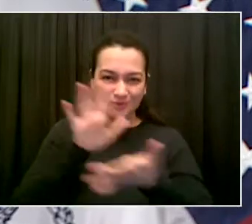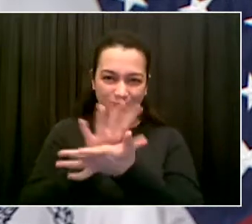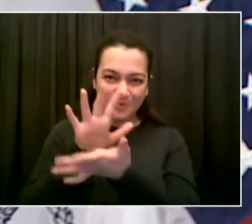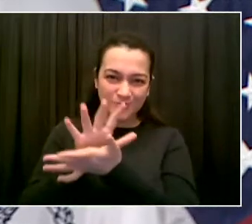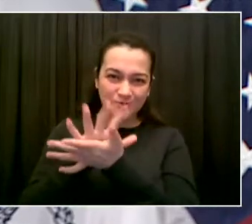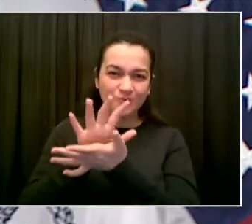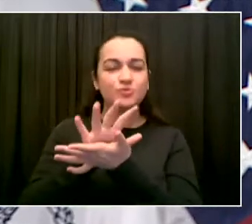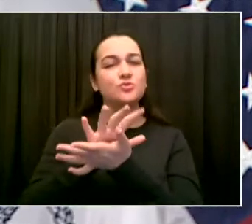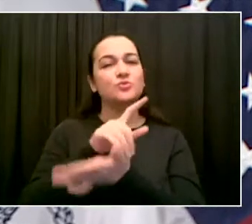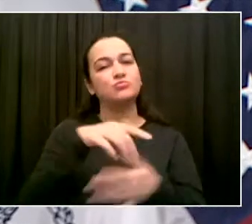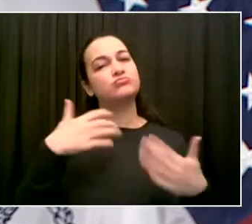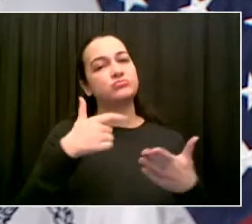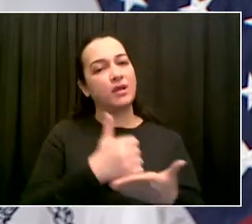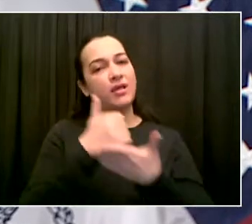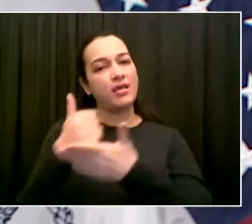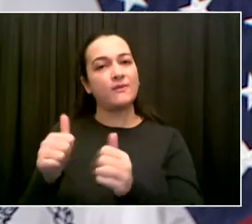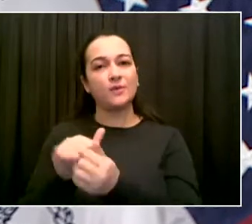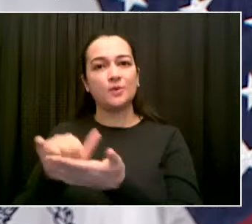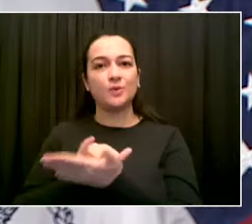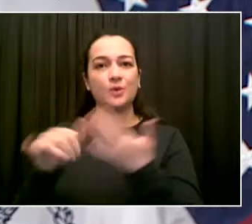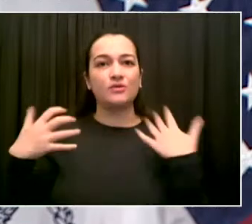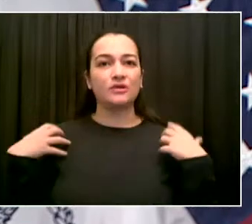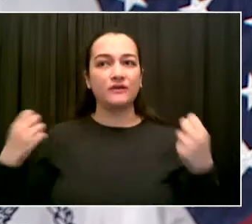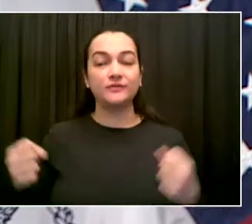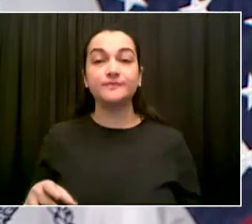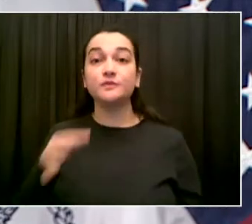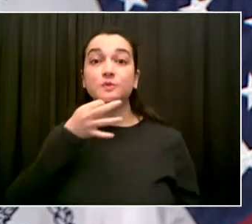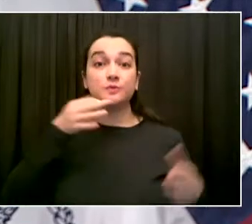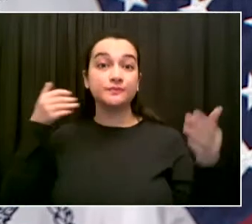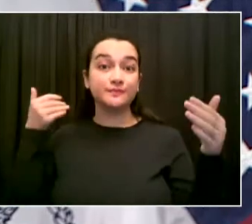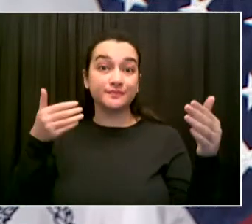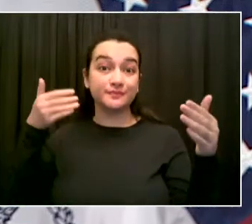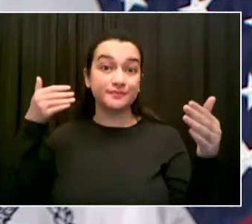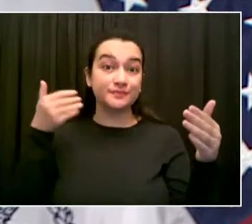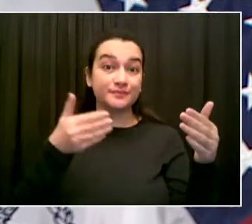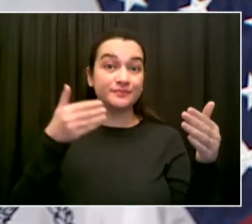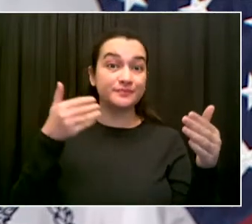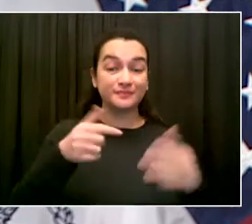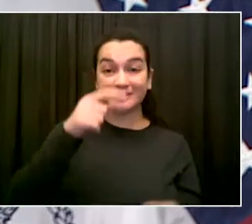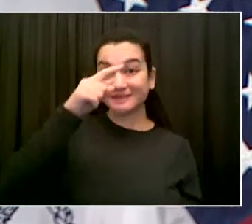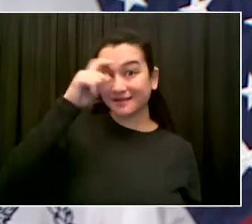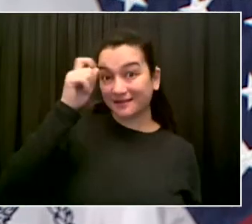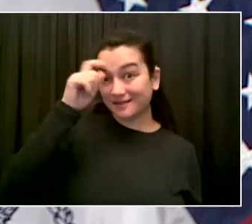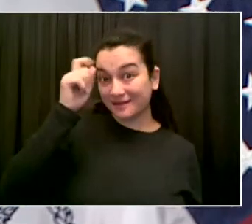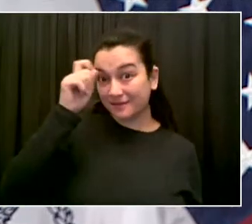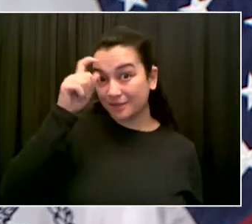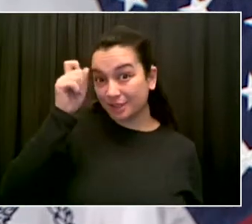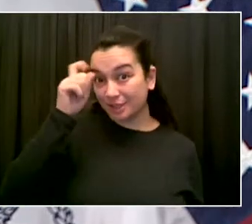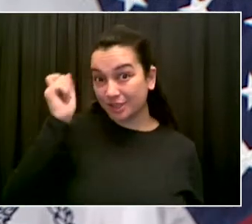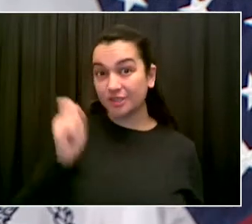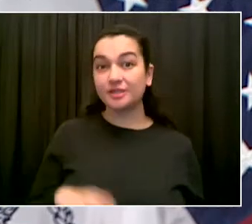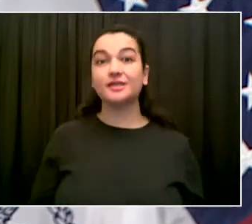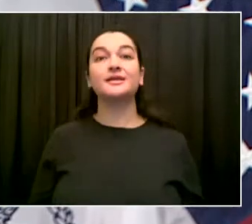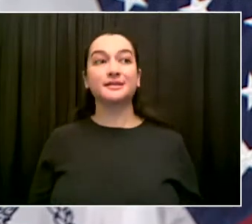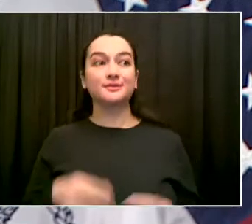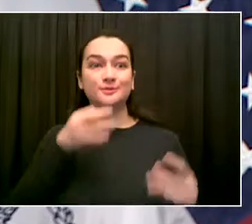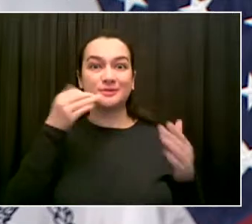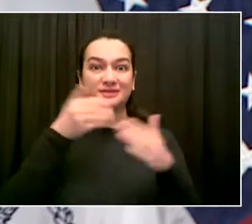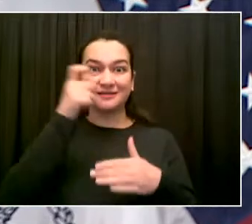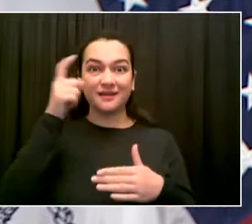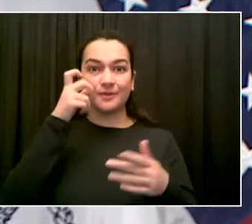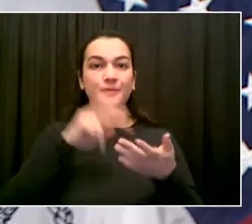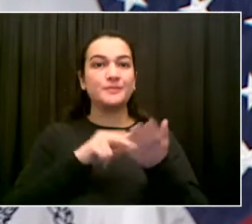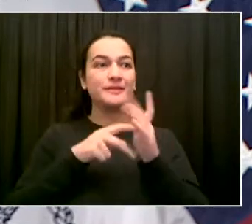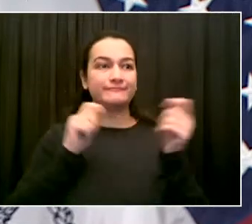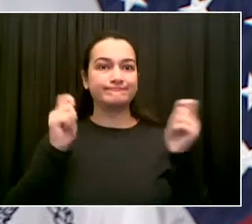summer, and then we'll be talking more about what we're going to do in September, but our public schools are the anchor of everything that happens in New York City. And I say